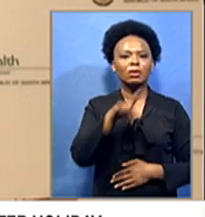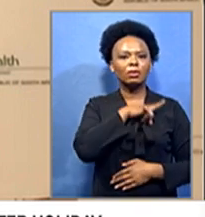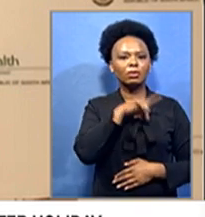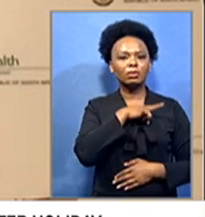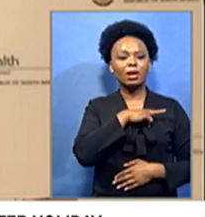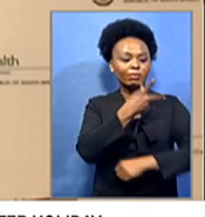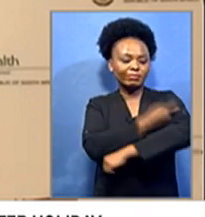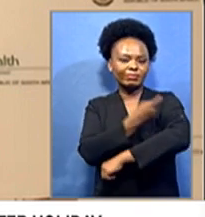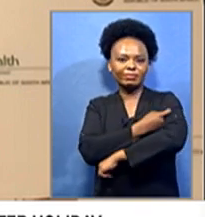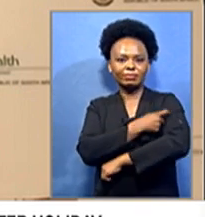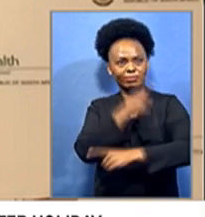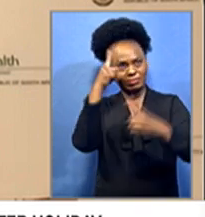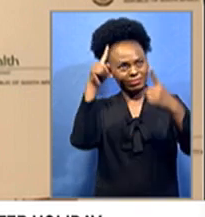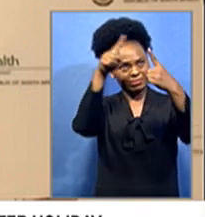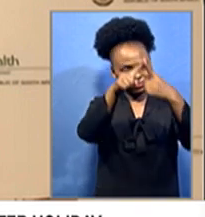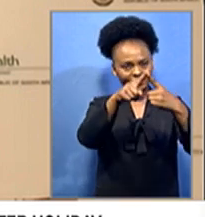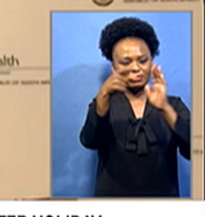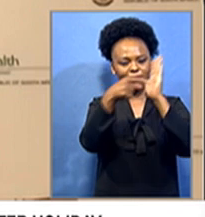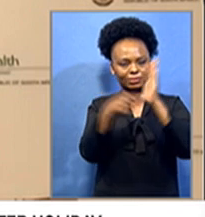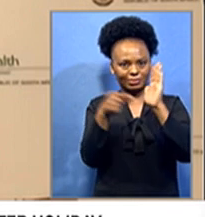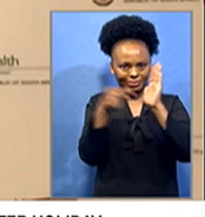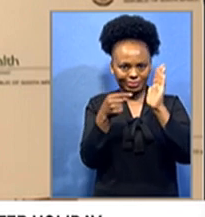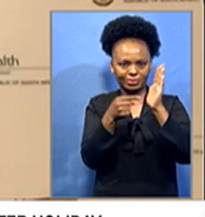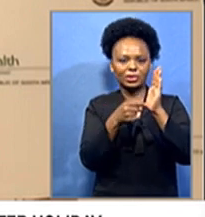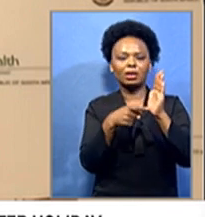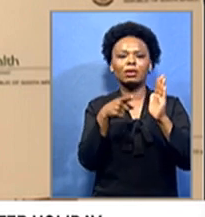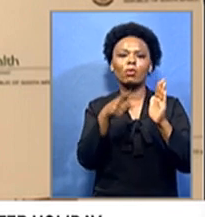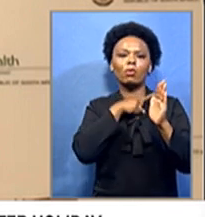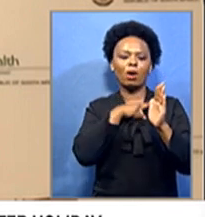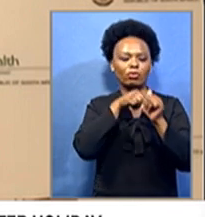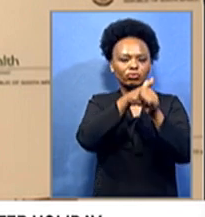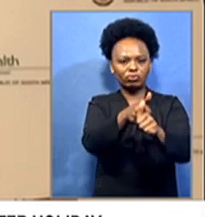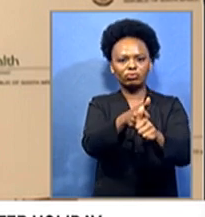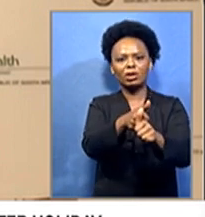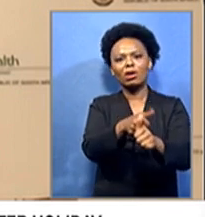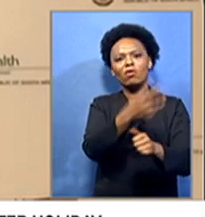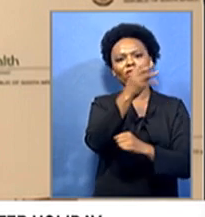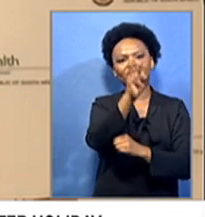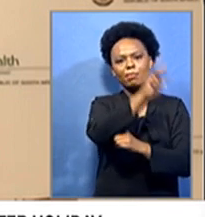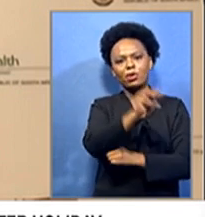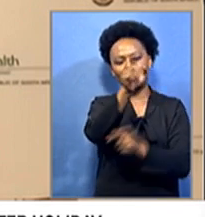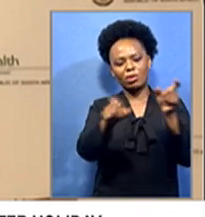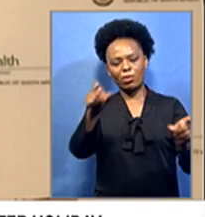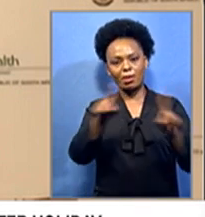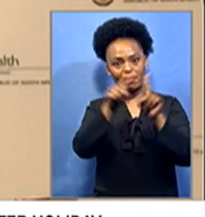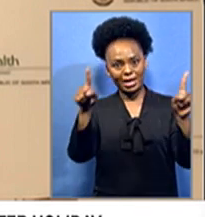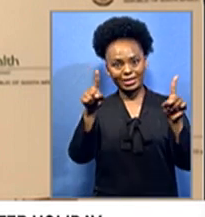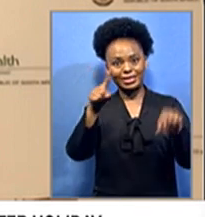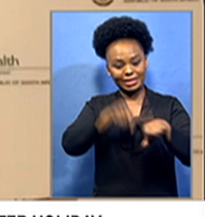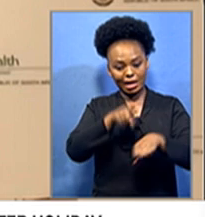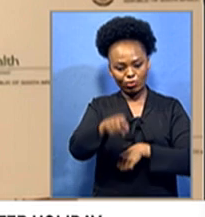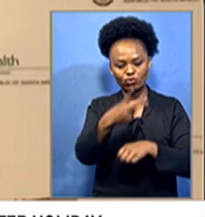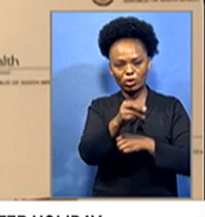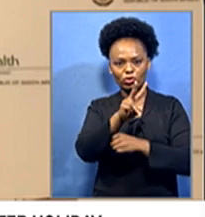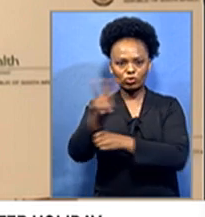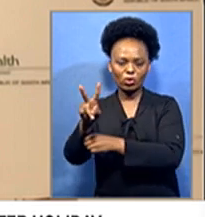that will be assessed at that point. We're working on a guide of 40 million people, but then by that time we'll have vaccinated